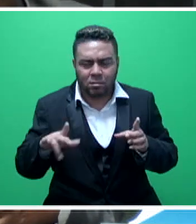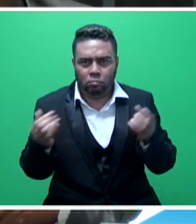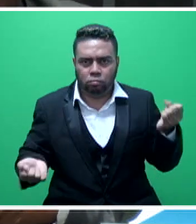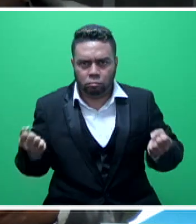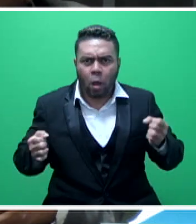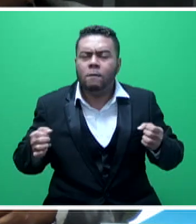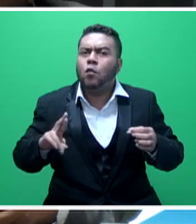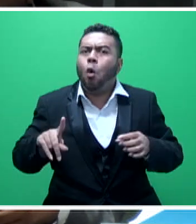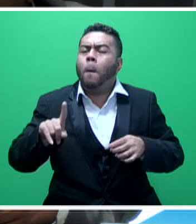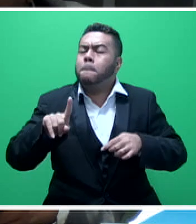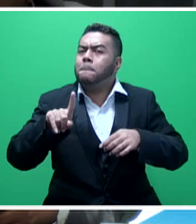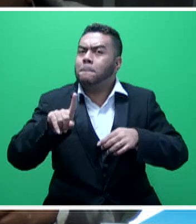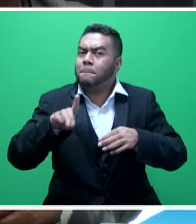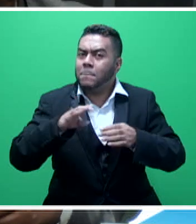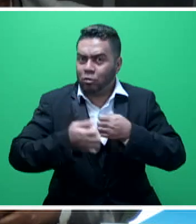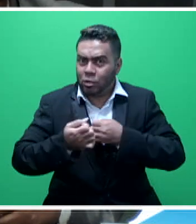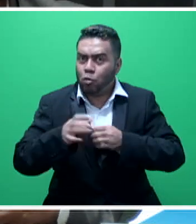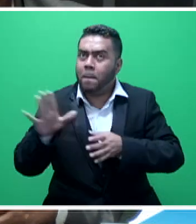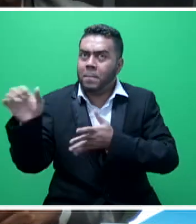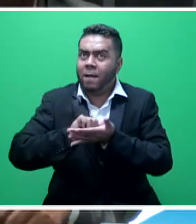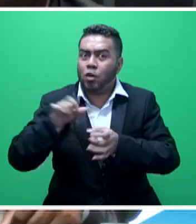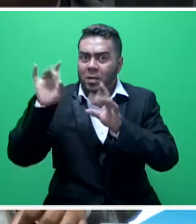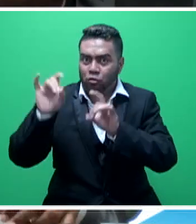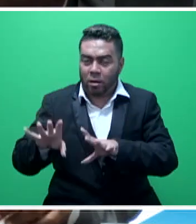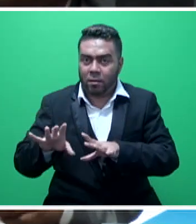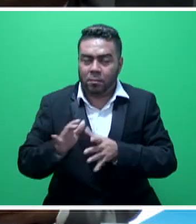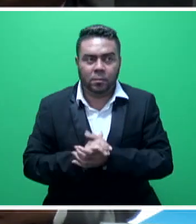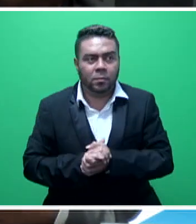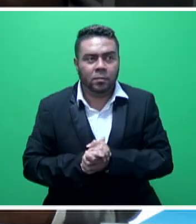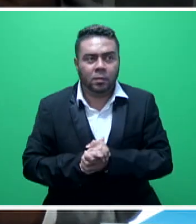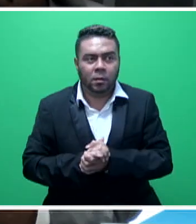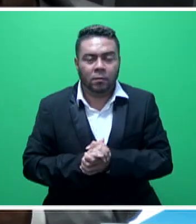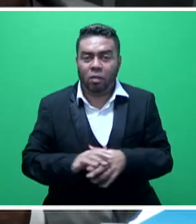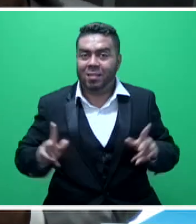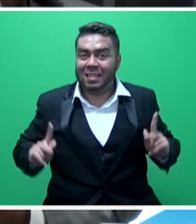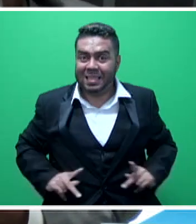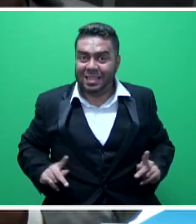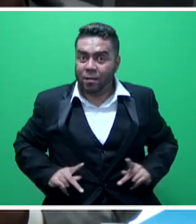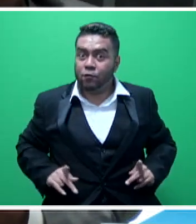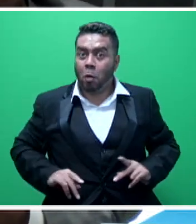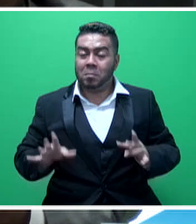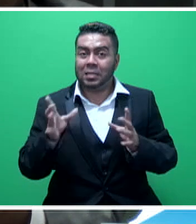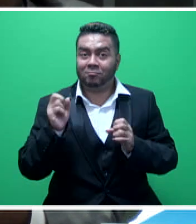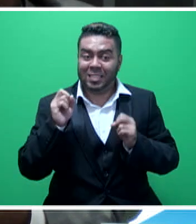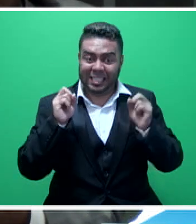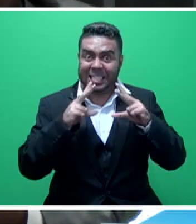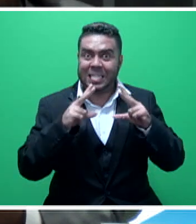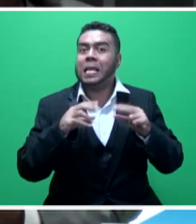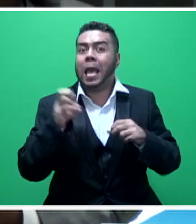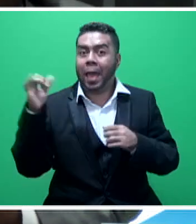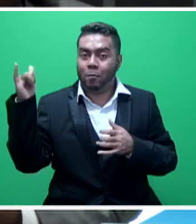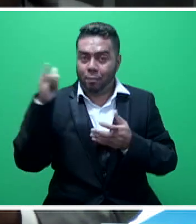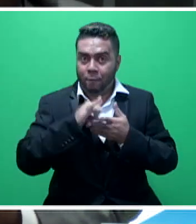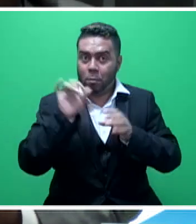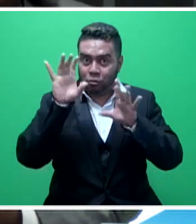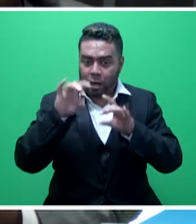arranged for shipment from the kidney transplant and the kidney transplant drugs from Sydney Airport to Auckland Airport in a week, then